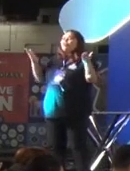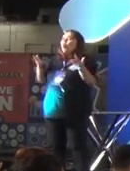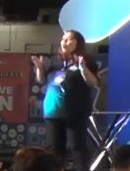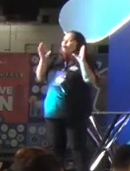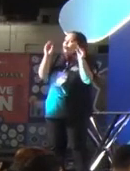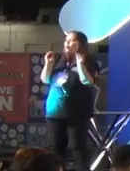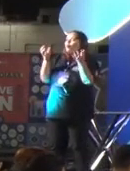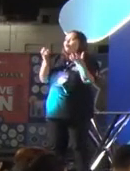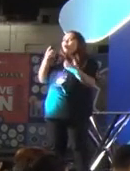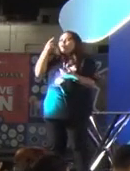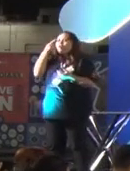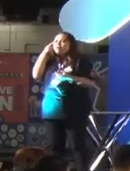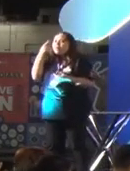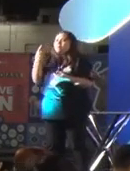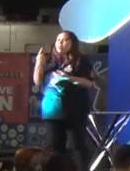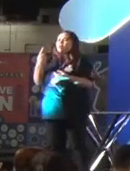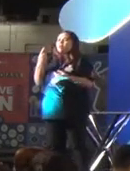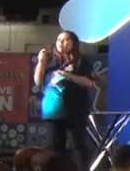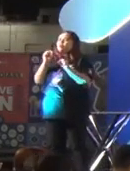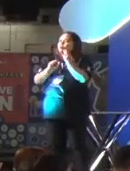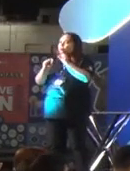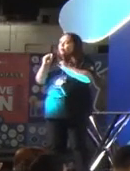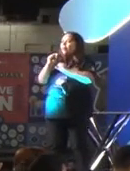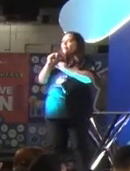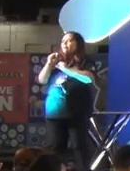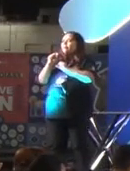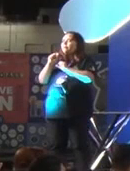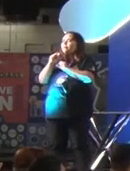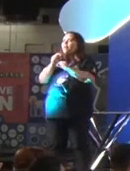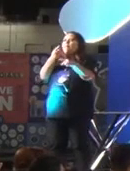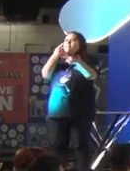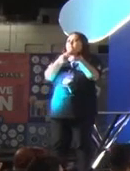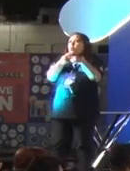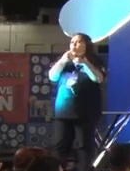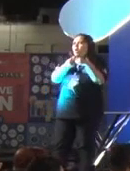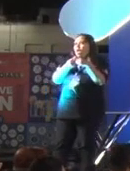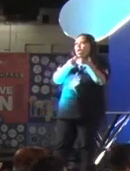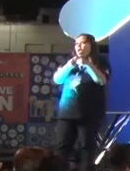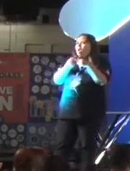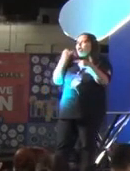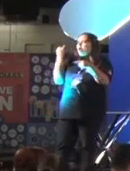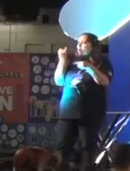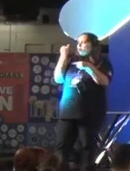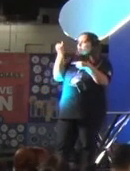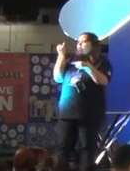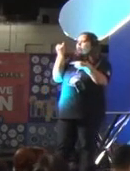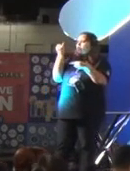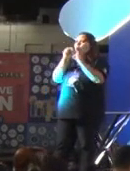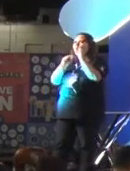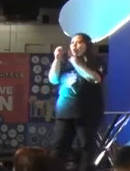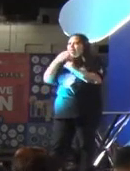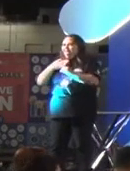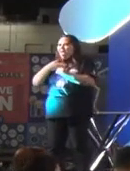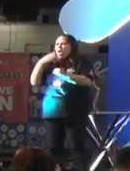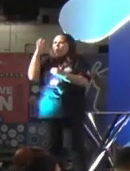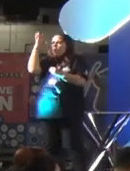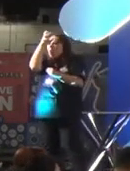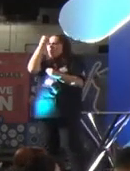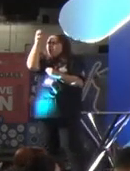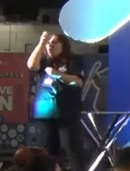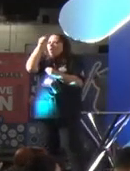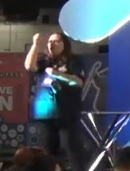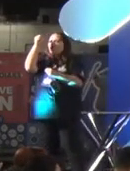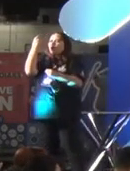how. Why does this matter? What did I learn in 15 years